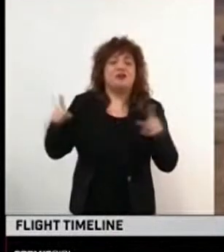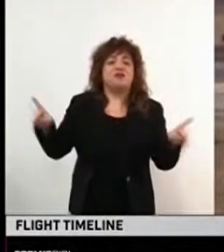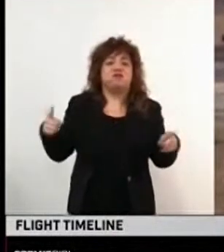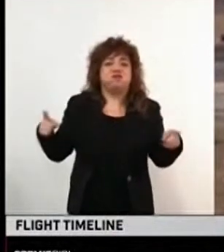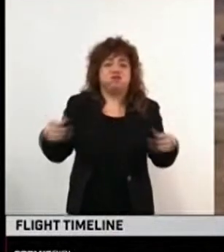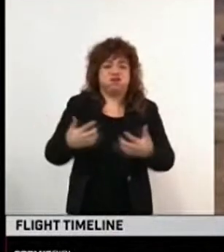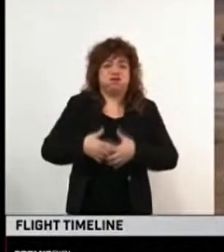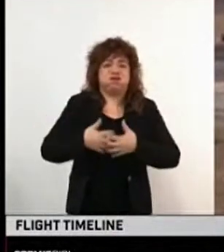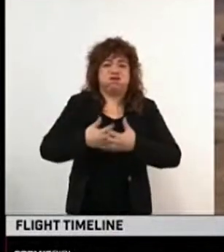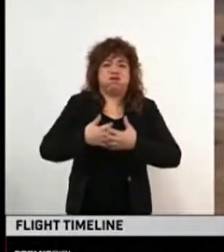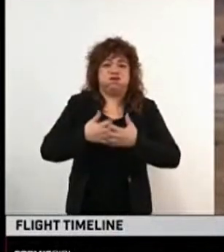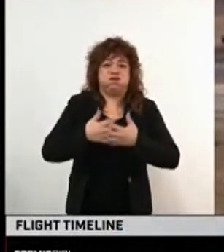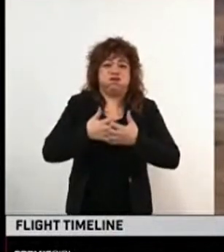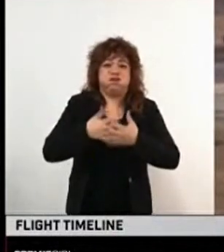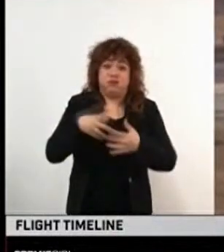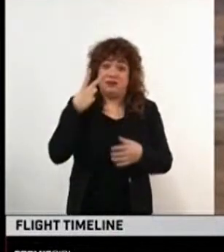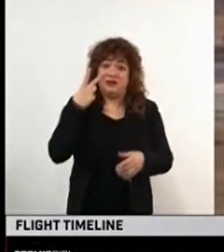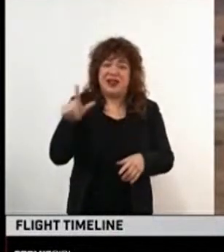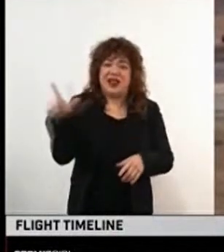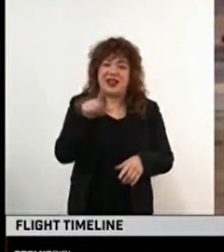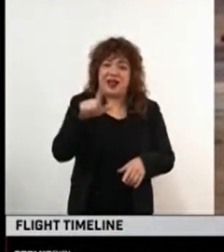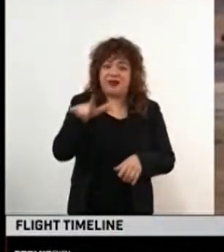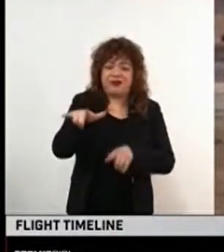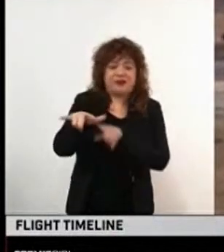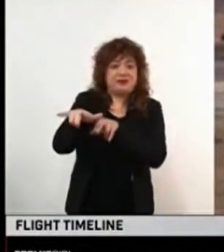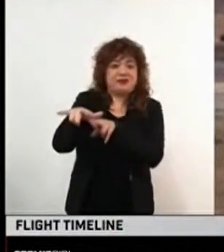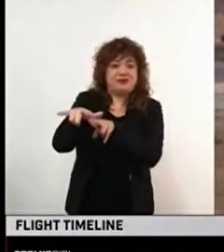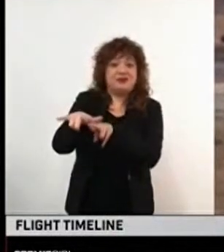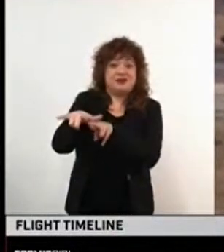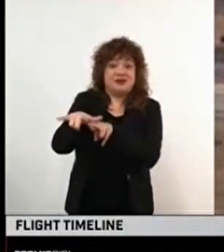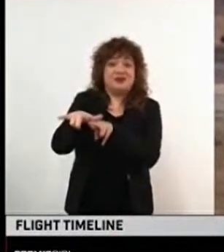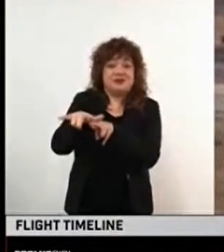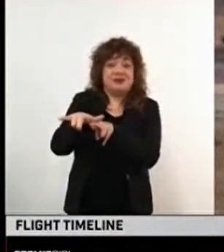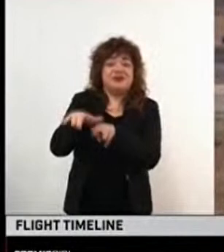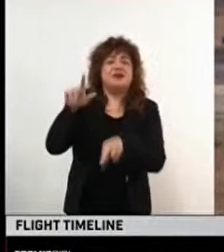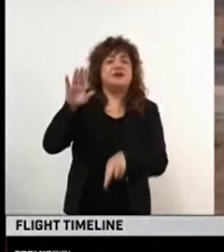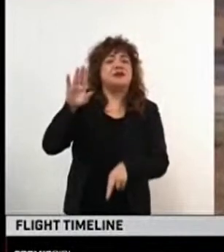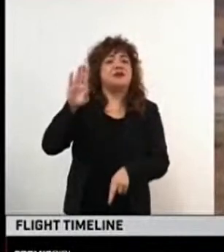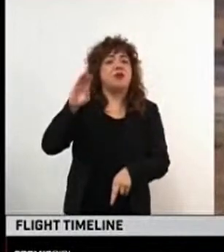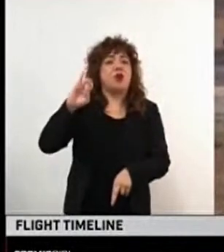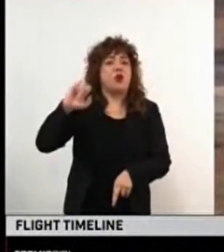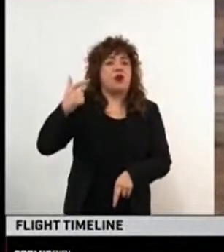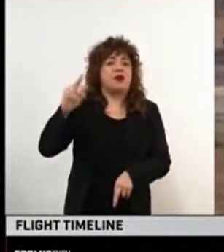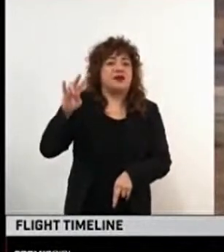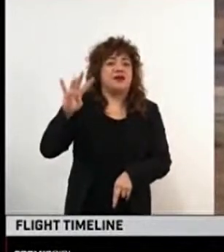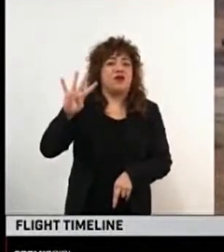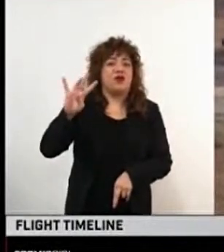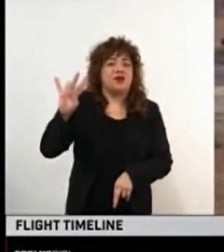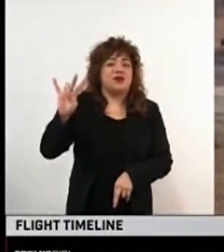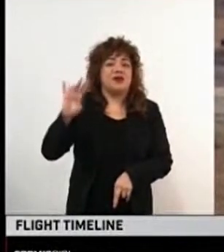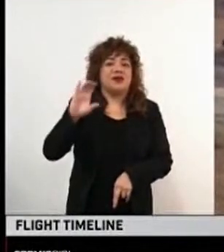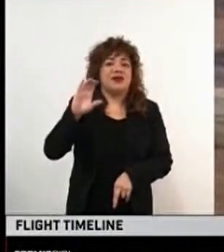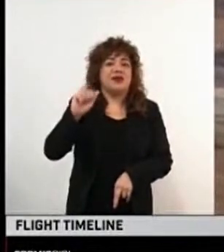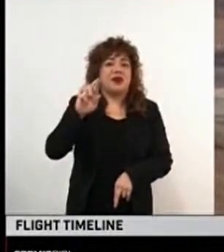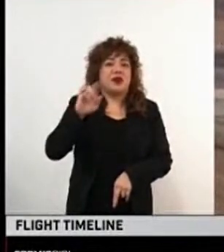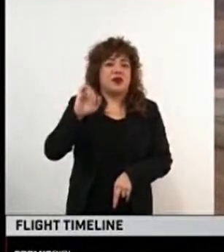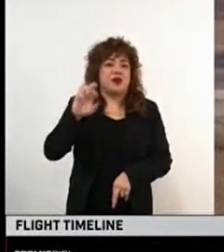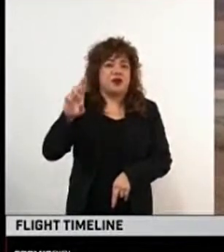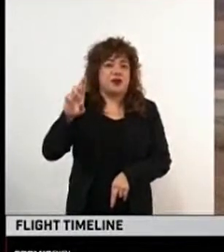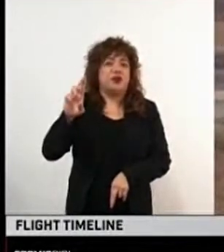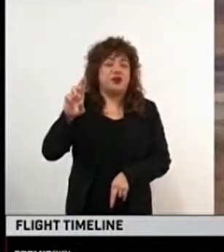safely nestled under the left wing there of Cosmic Girl, the Boeing 747 carrier aircraft. We're just moments away